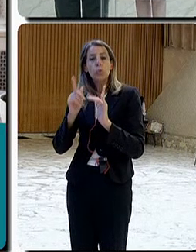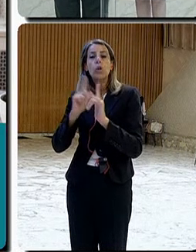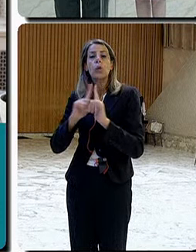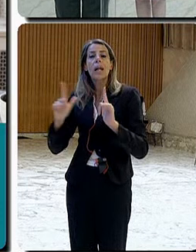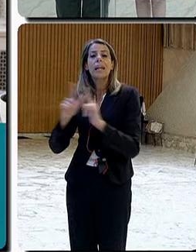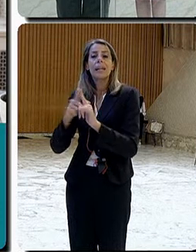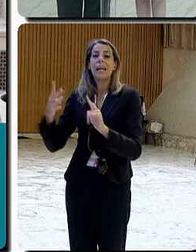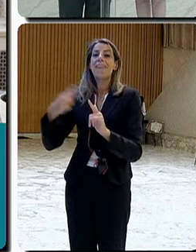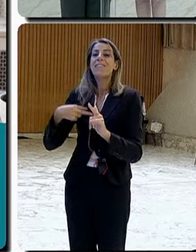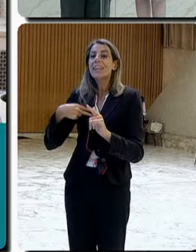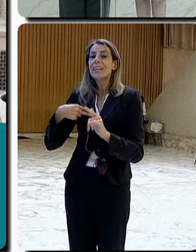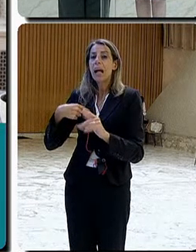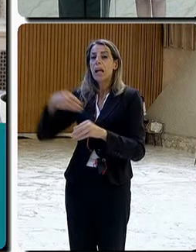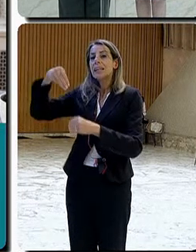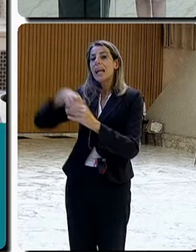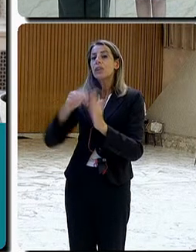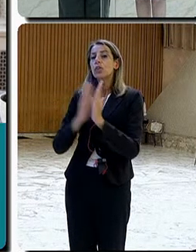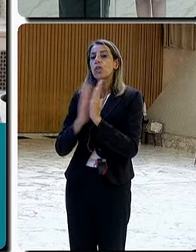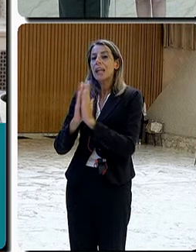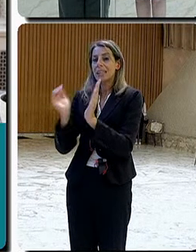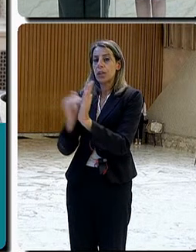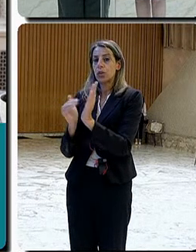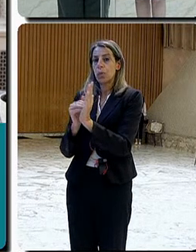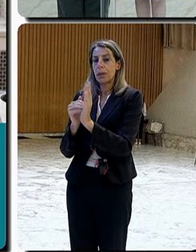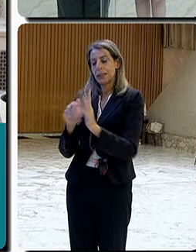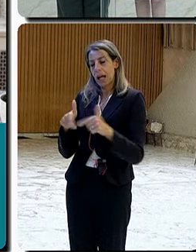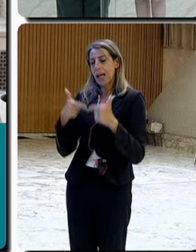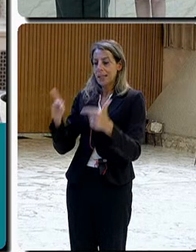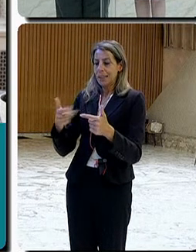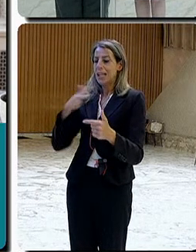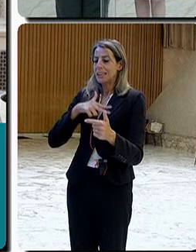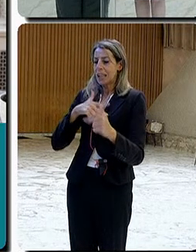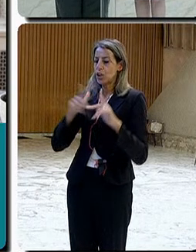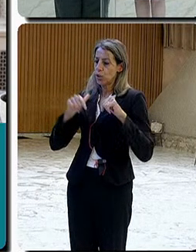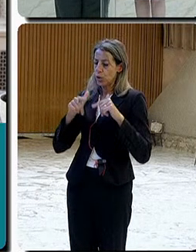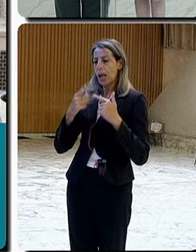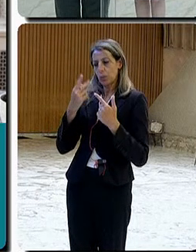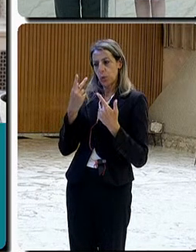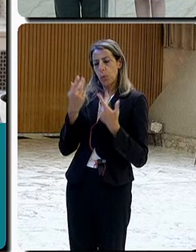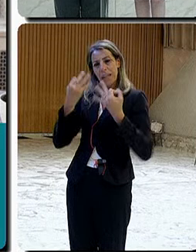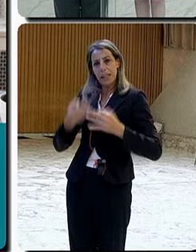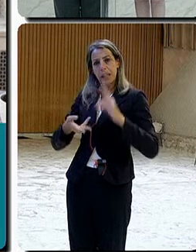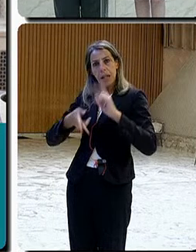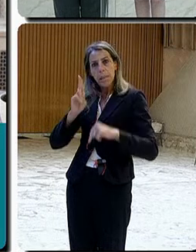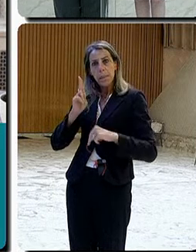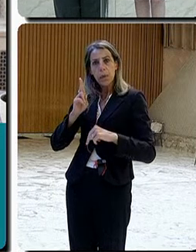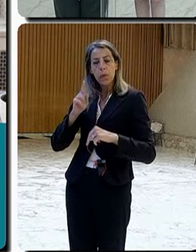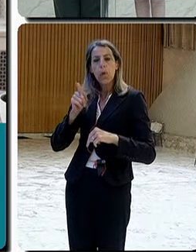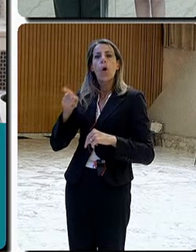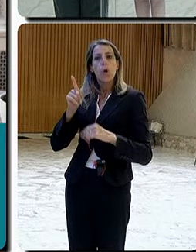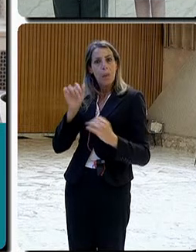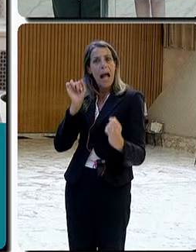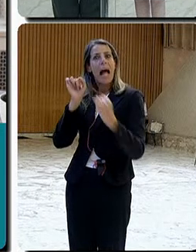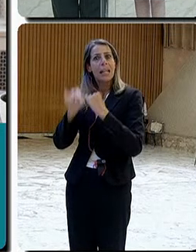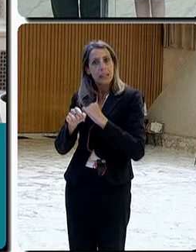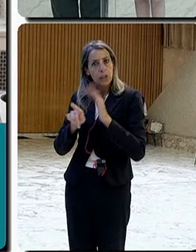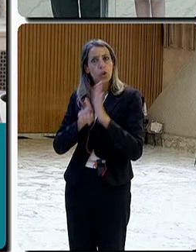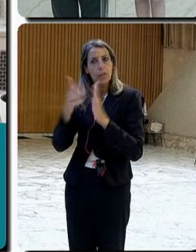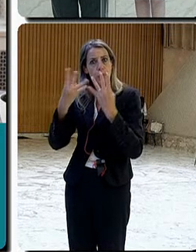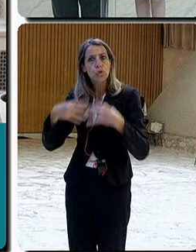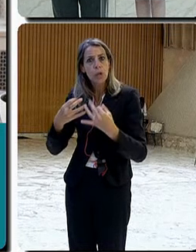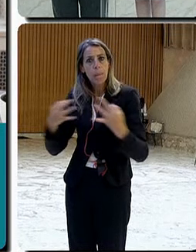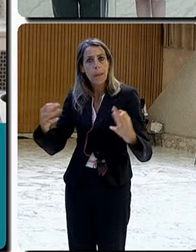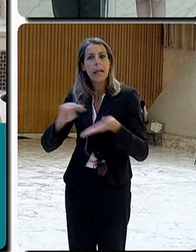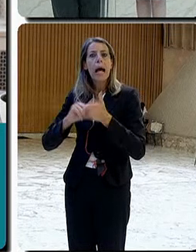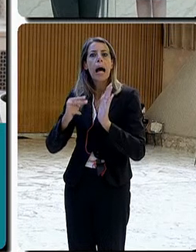of domestic church life, by offering a new look at the dignity and role of the lay priesthood, could confer an effective and positive antidote to